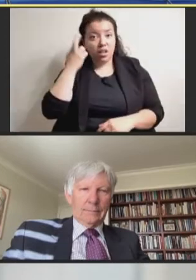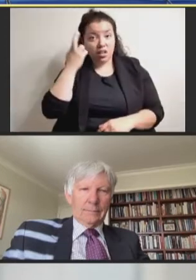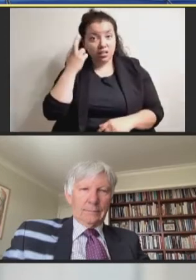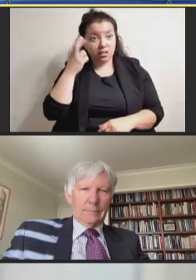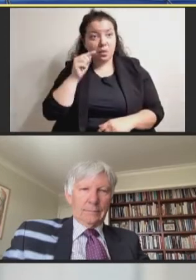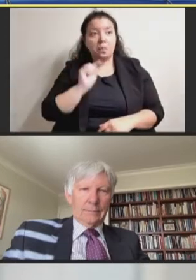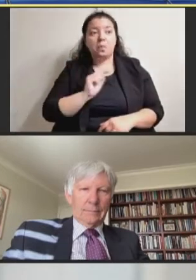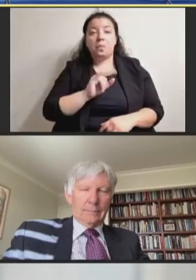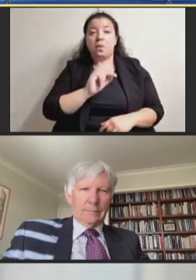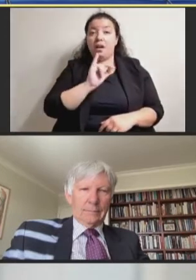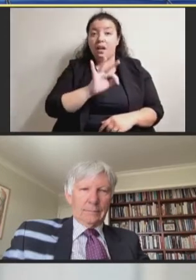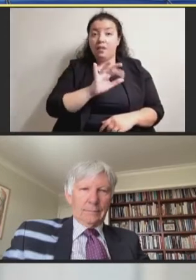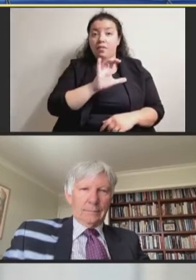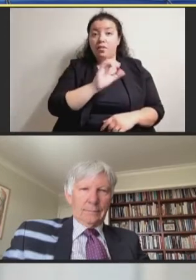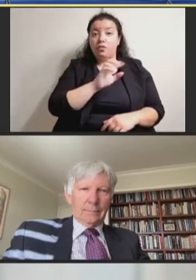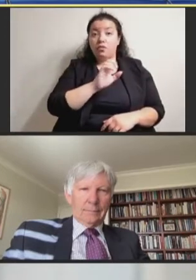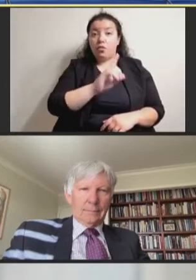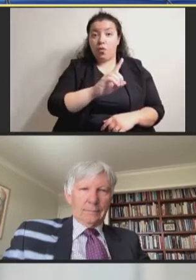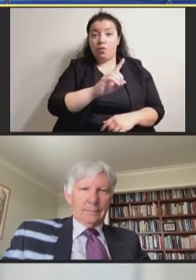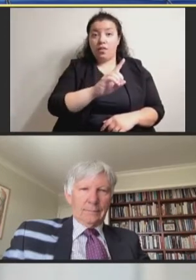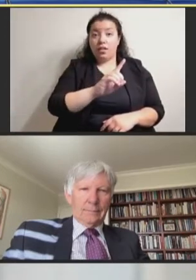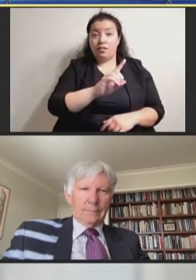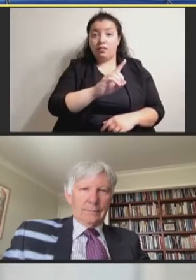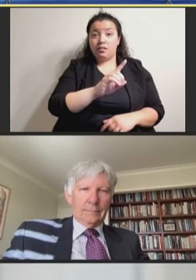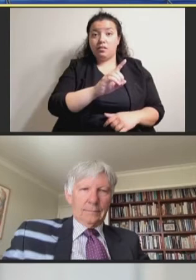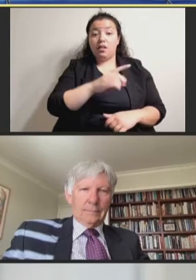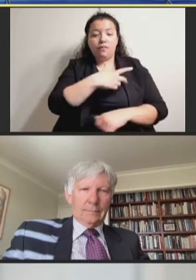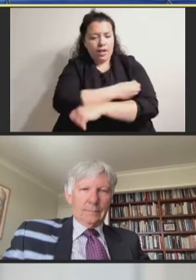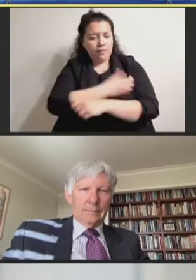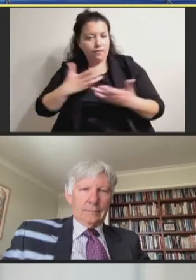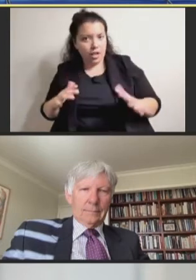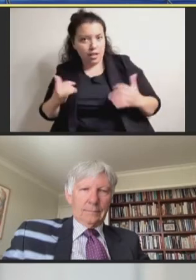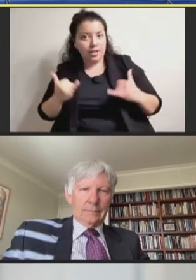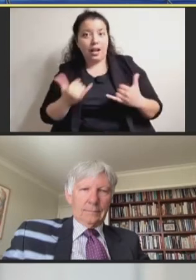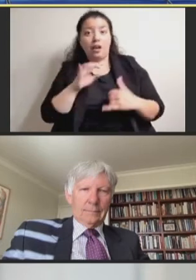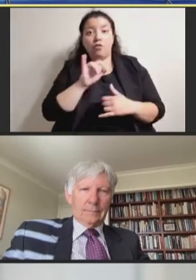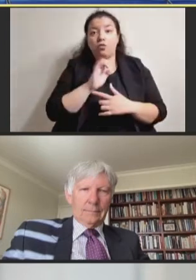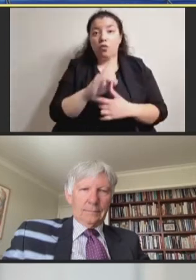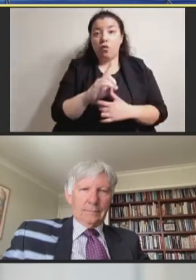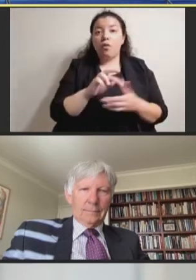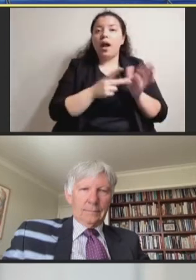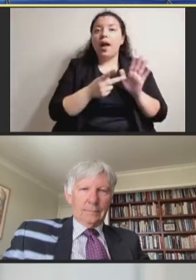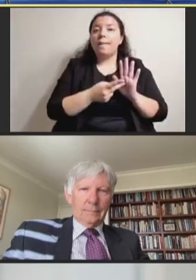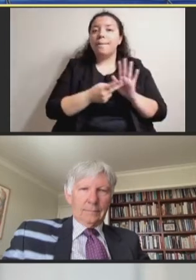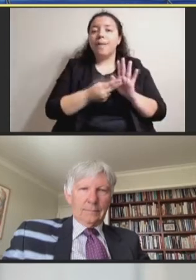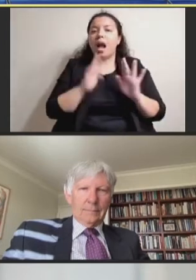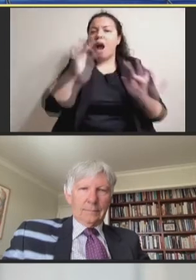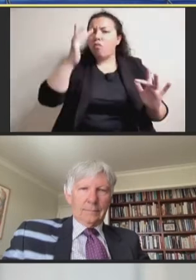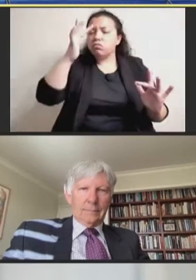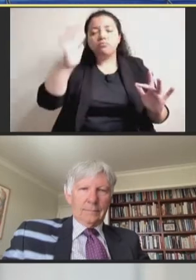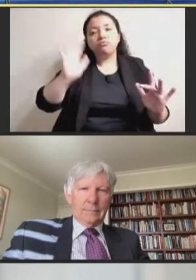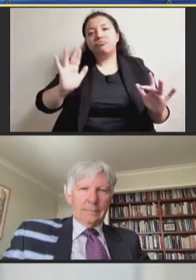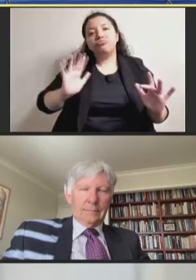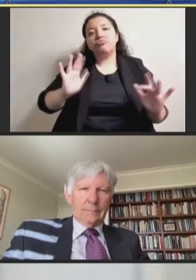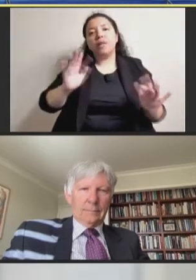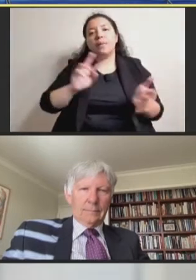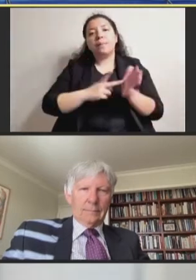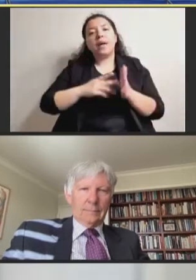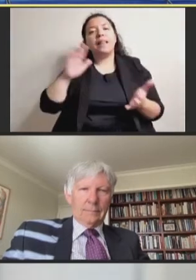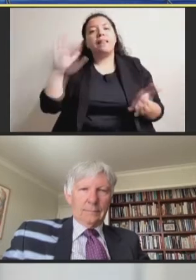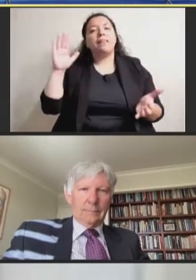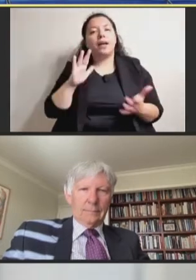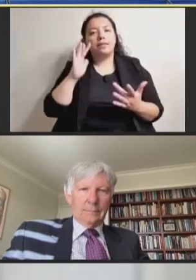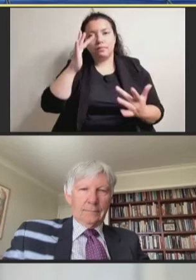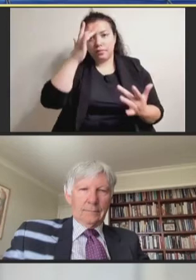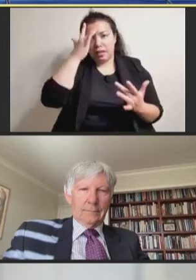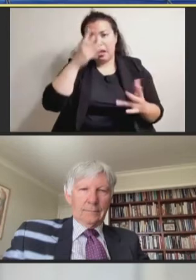who have already been vaccinated might only produce some mild symptoms, and how we need to be thinking about